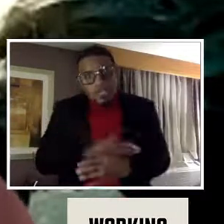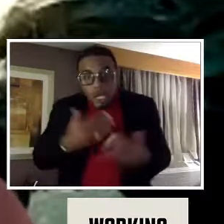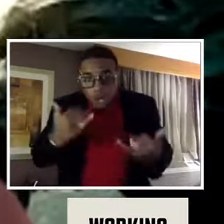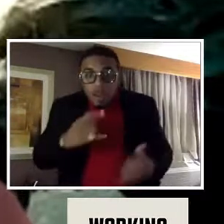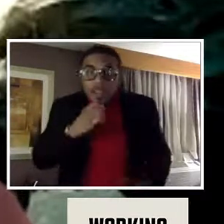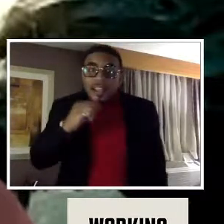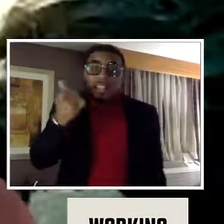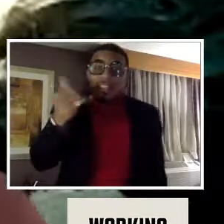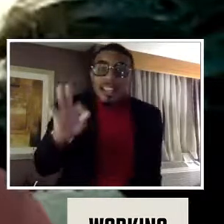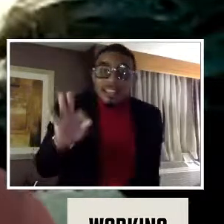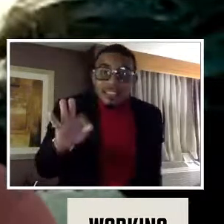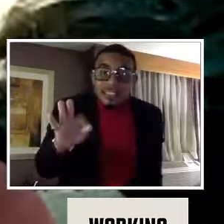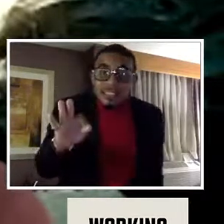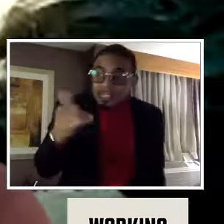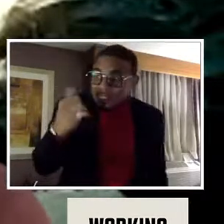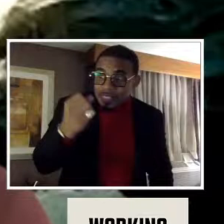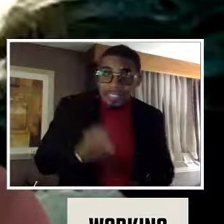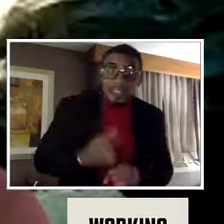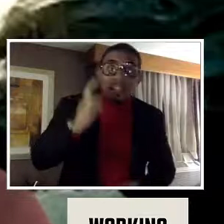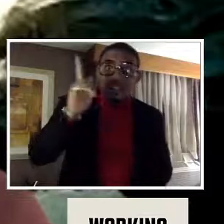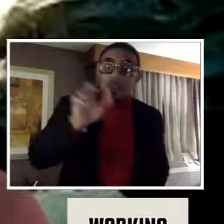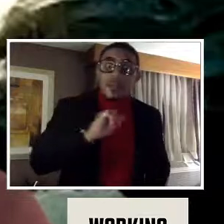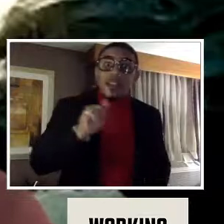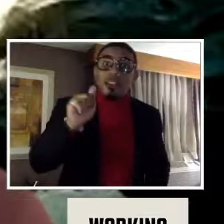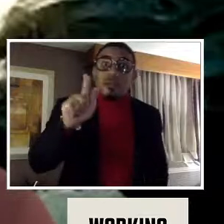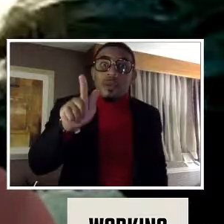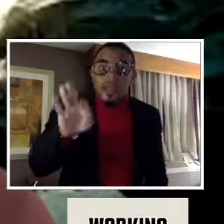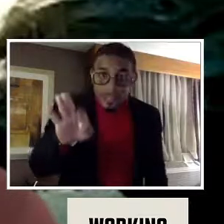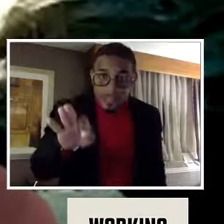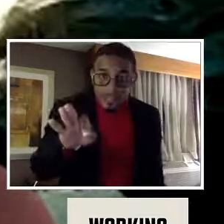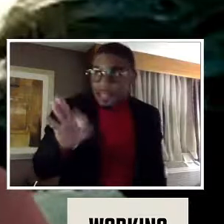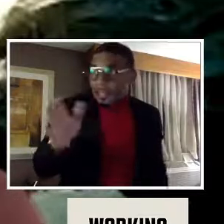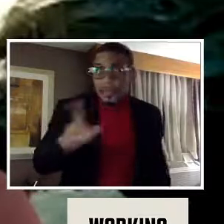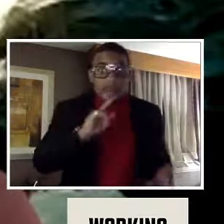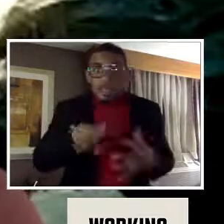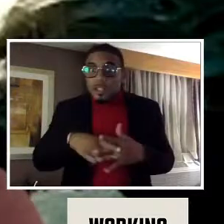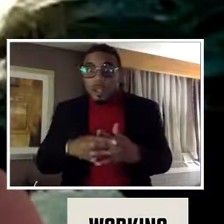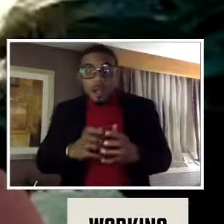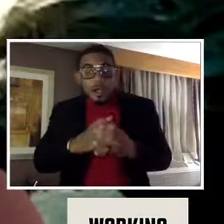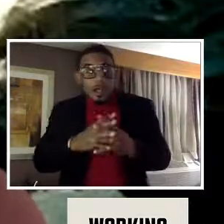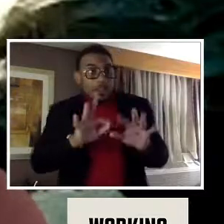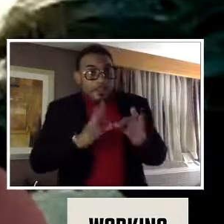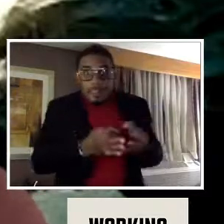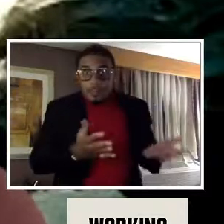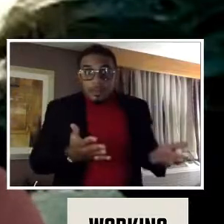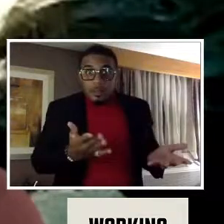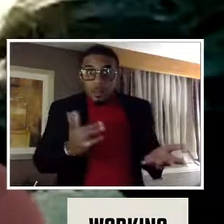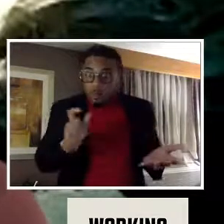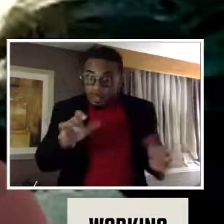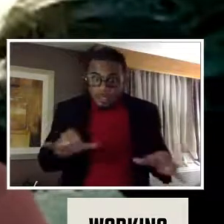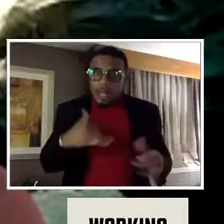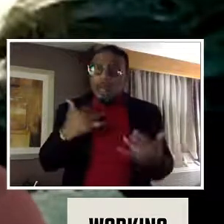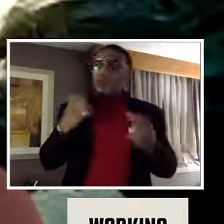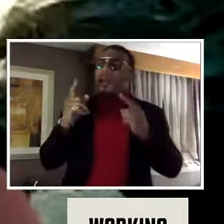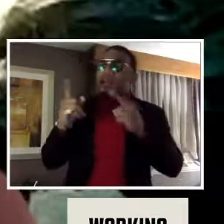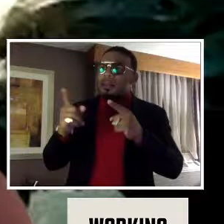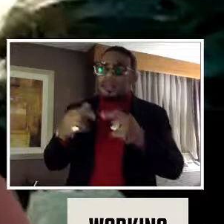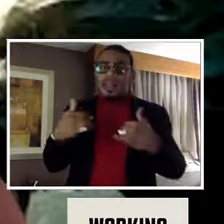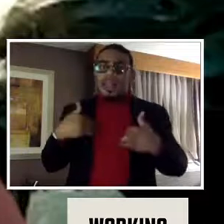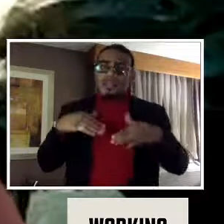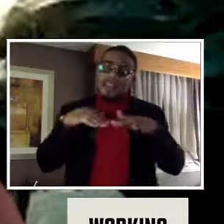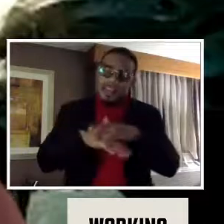currently 19. 10 years from now, he'll be 29. He may be starting a family. And when he does, I want him to